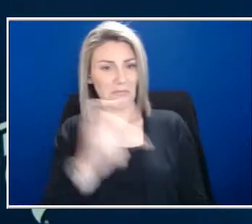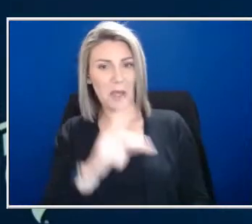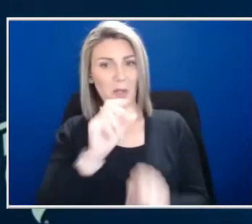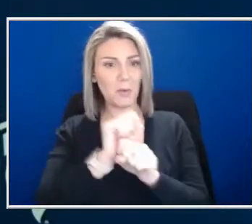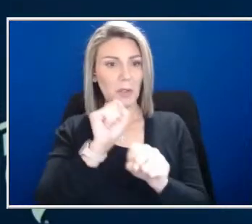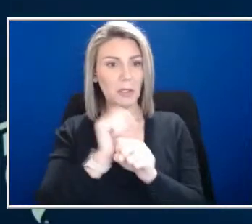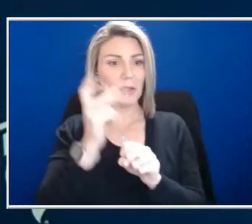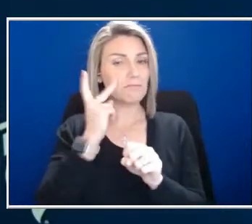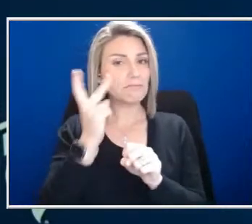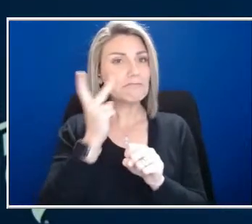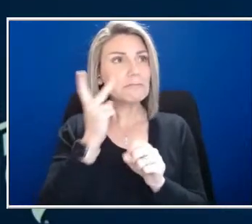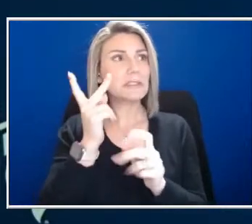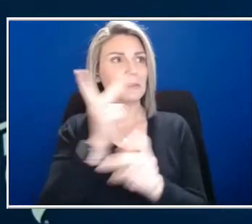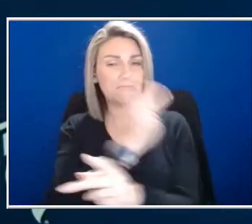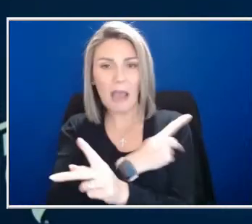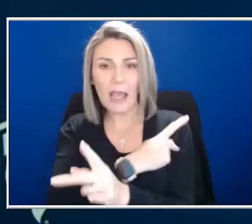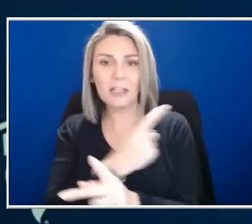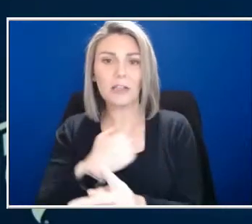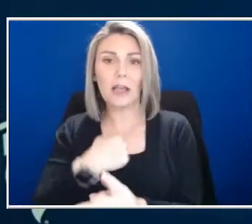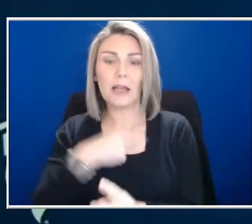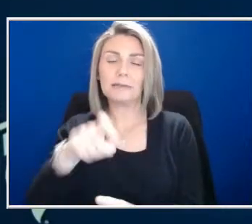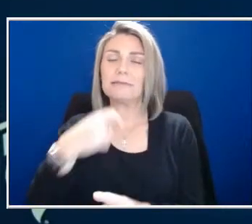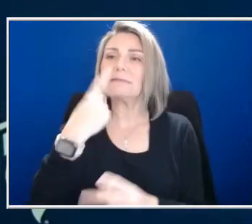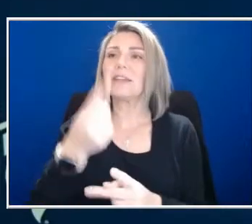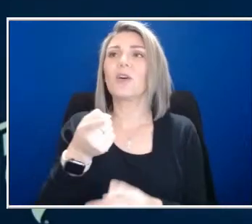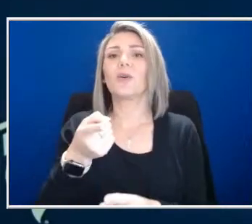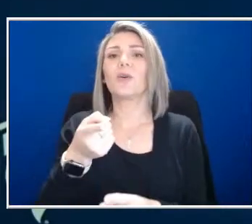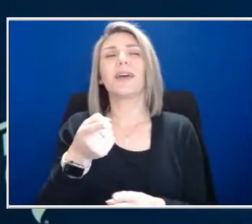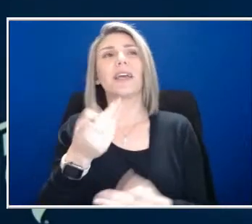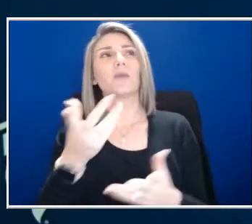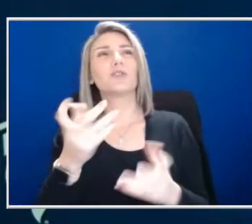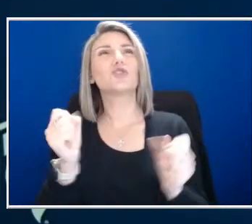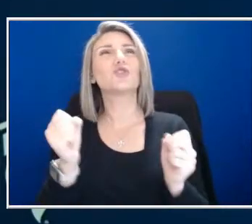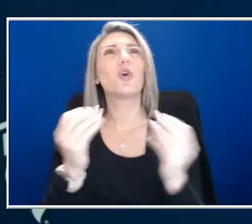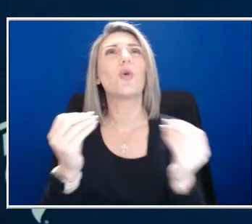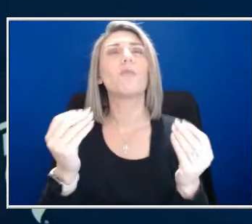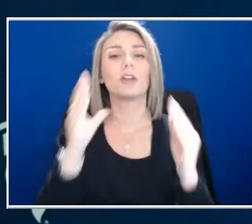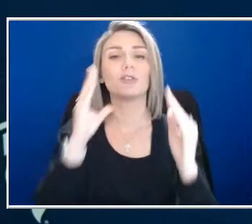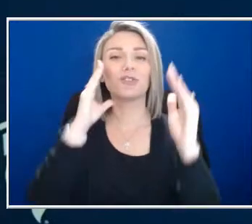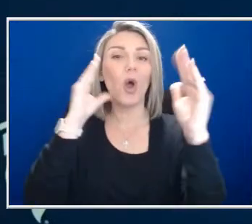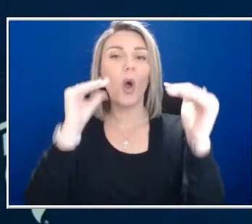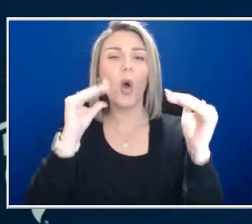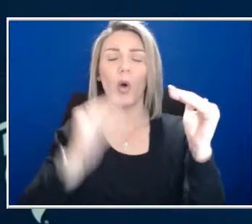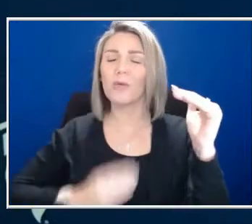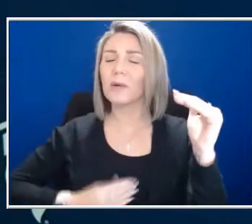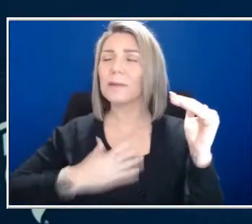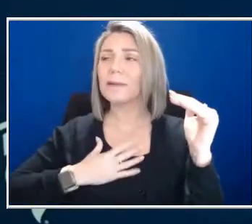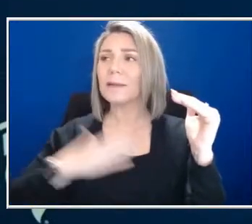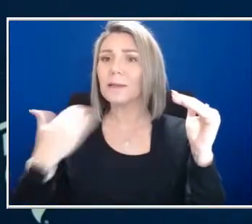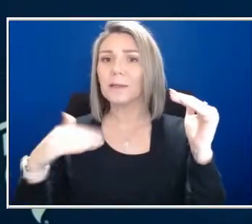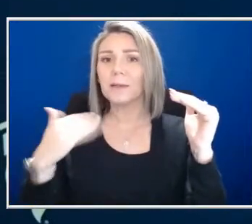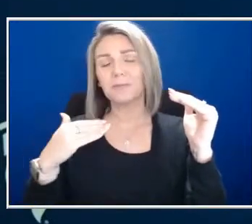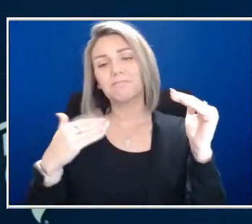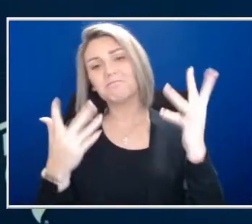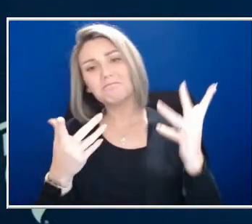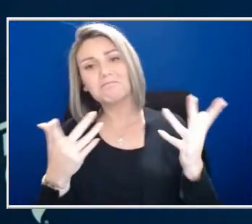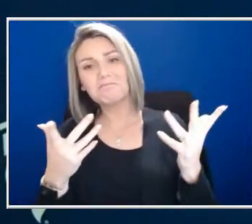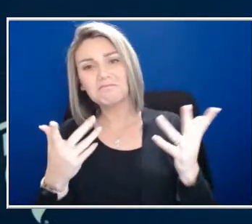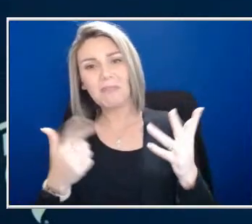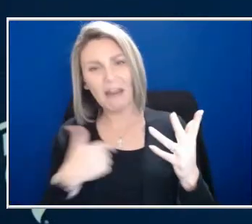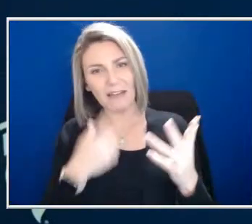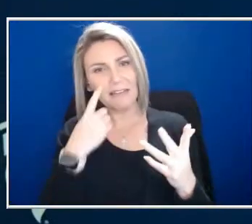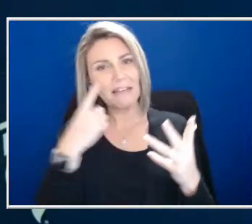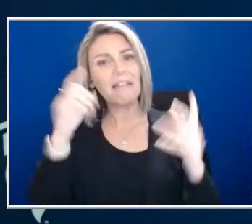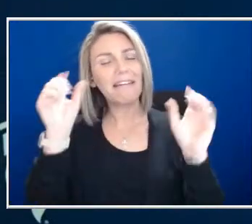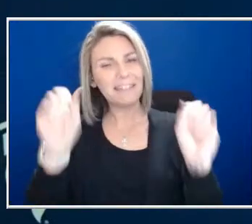patients, and I have to tell you, that gave me so much hope that, well, you know, I think I can